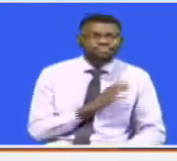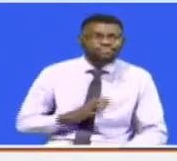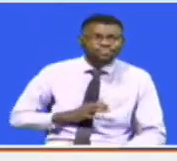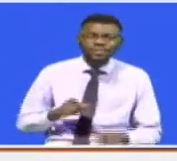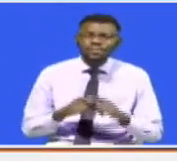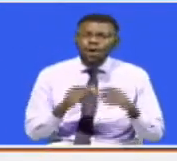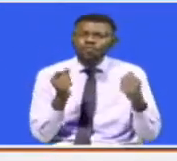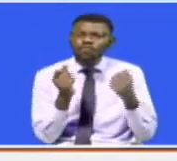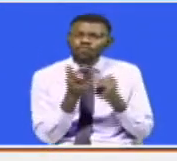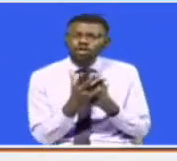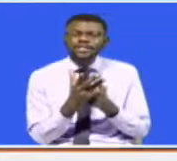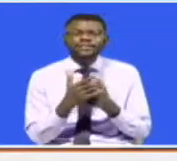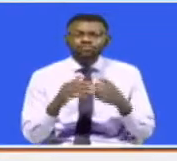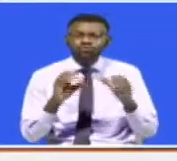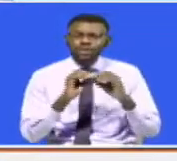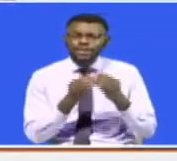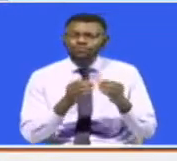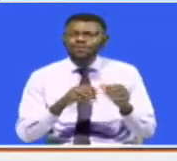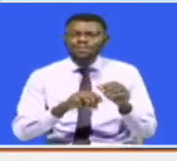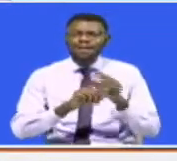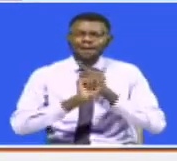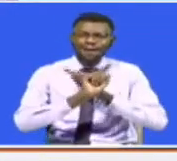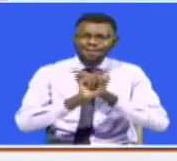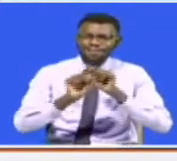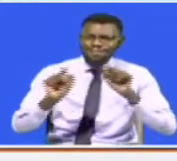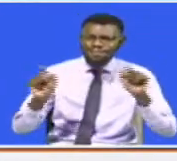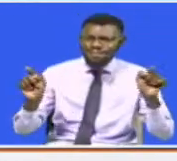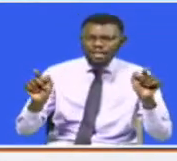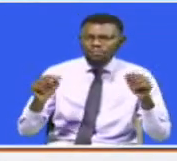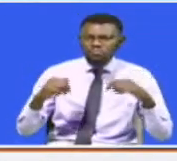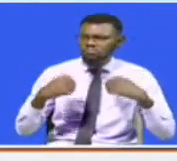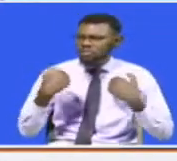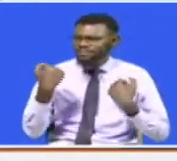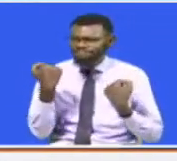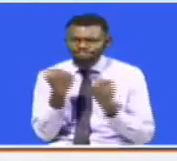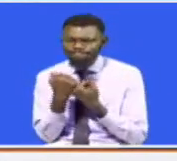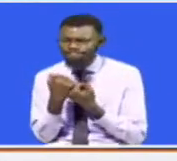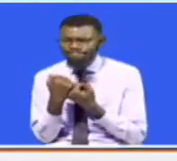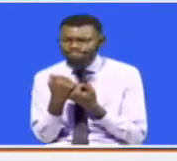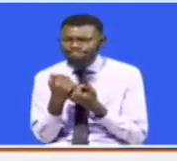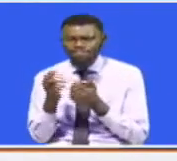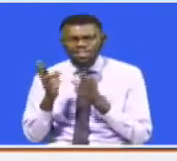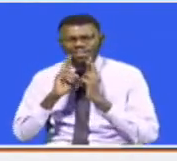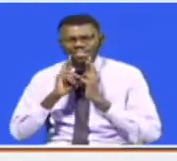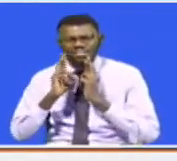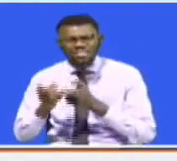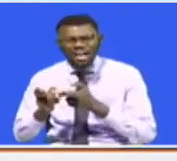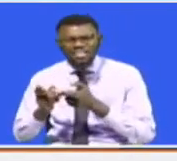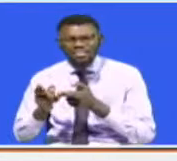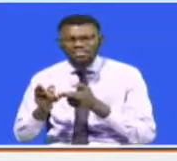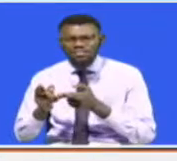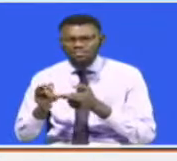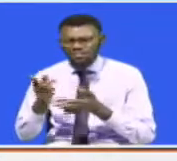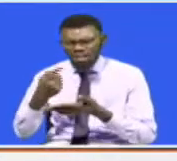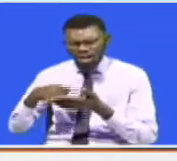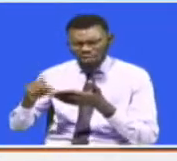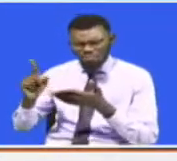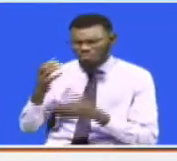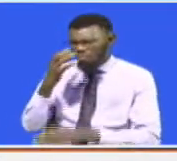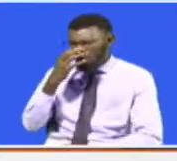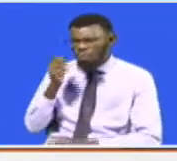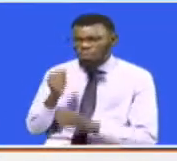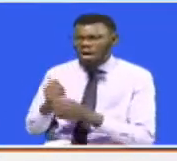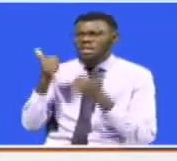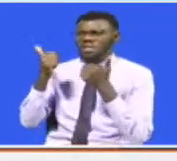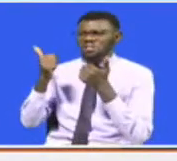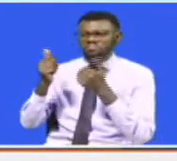14 civil society groups, have differed with the recent Infotrack poll, which gave President William Ruto a grade C